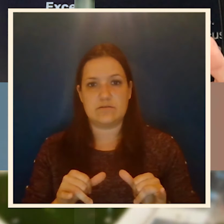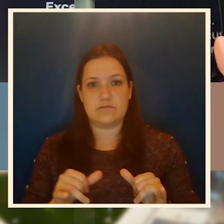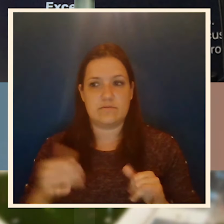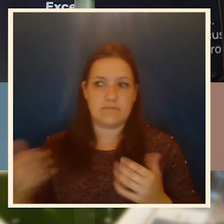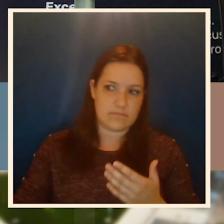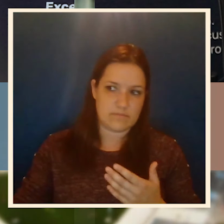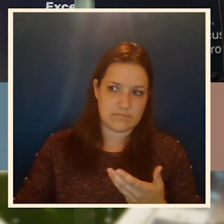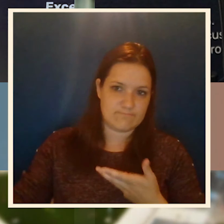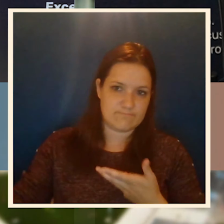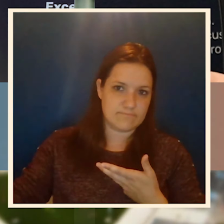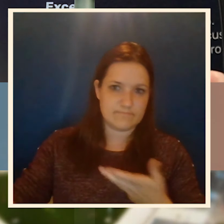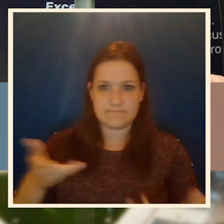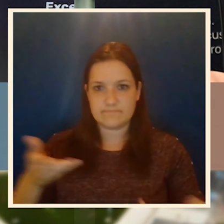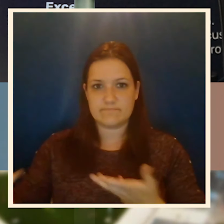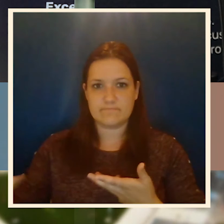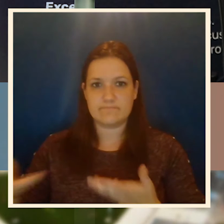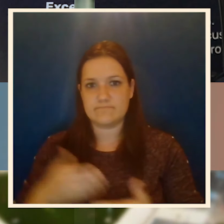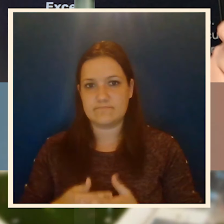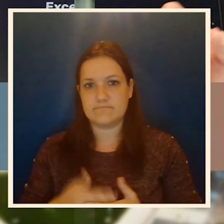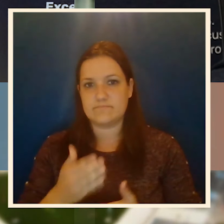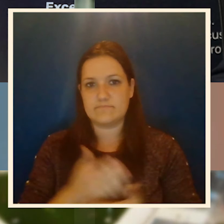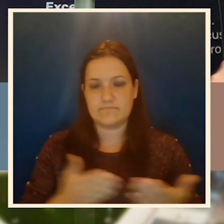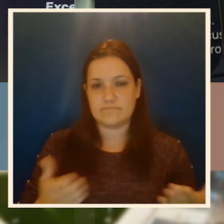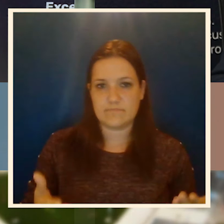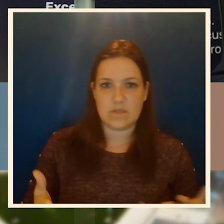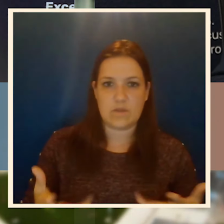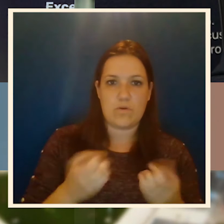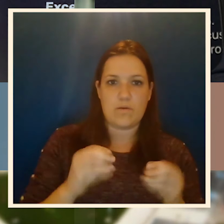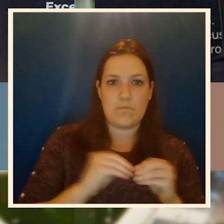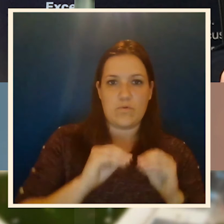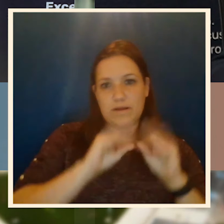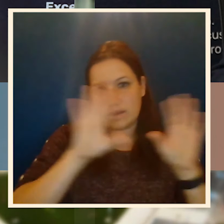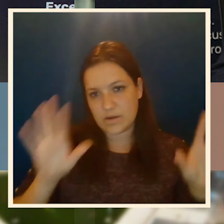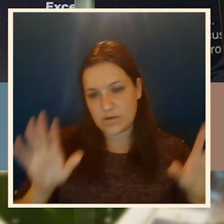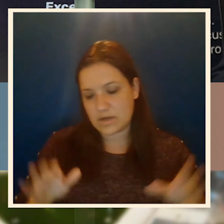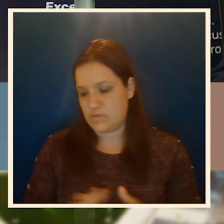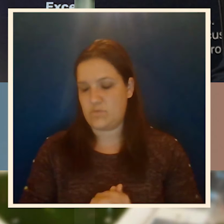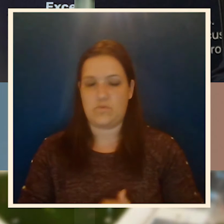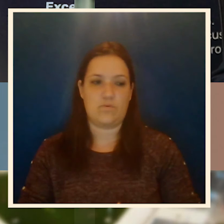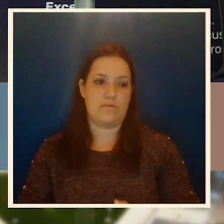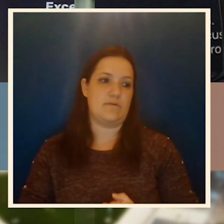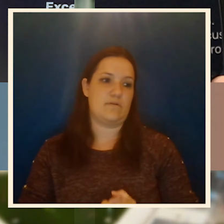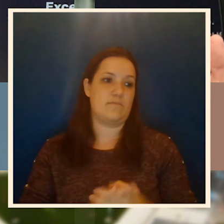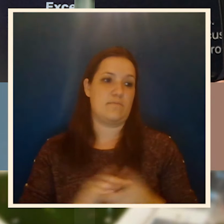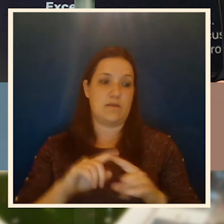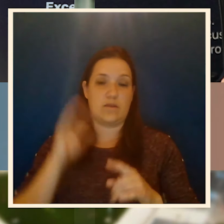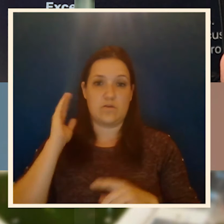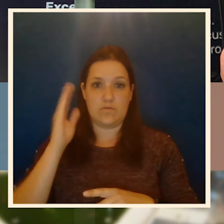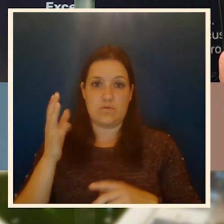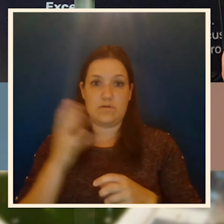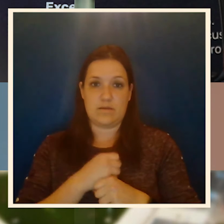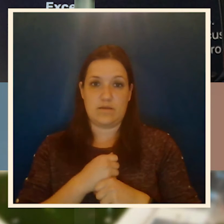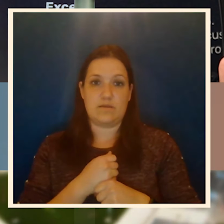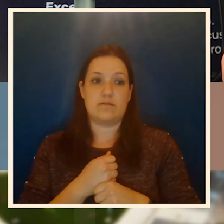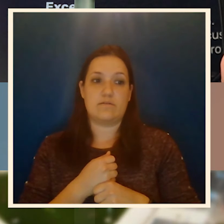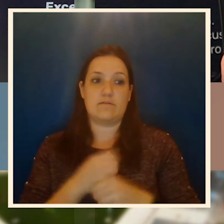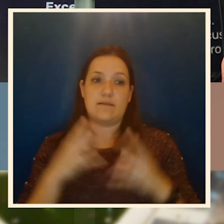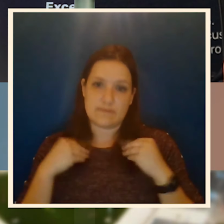and forth between us. There'll probably be some areas, hey, we want more clarity here, or but it will get